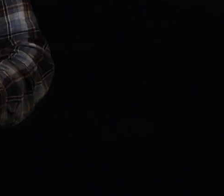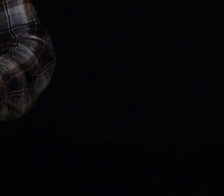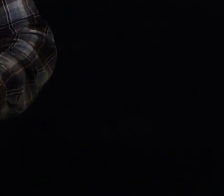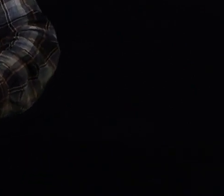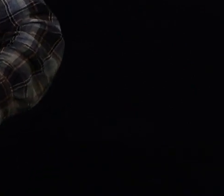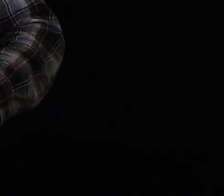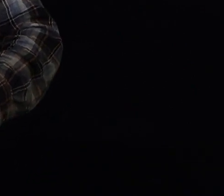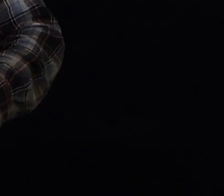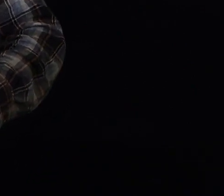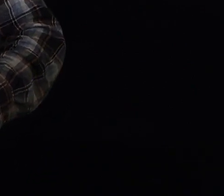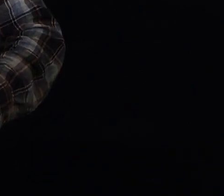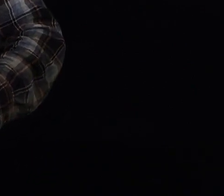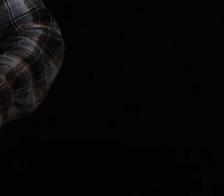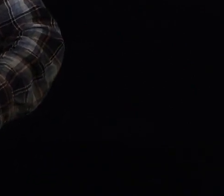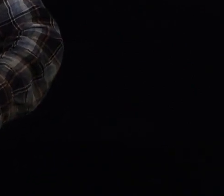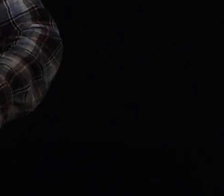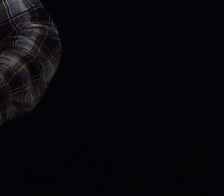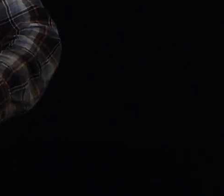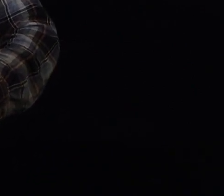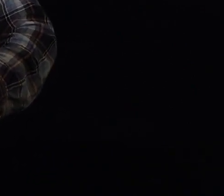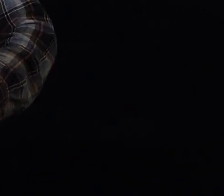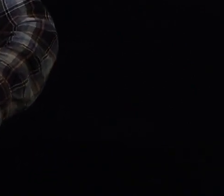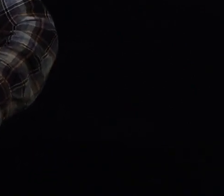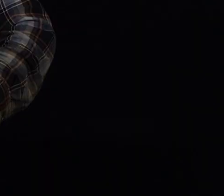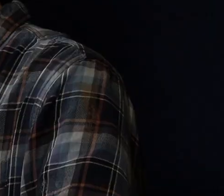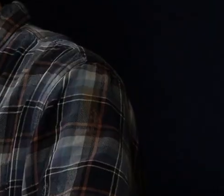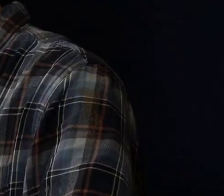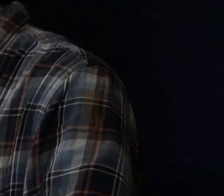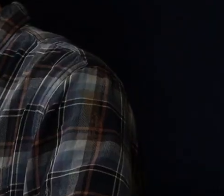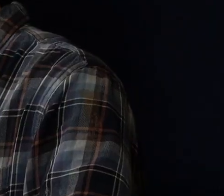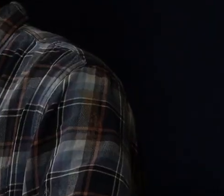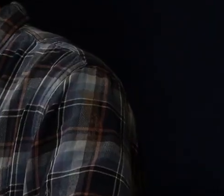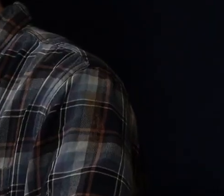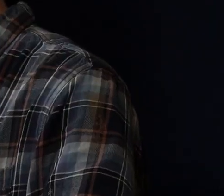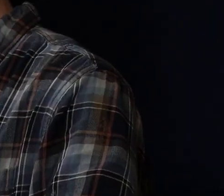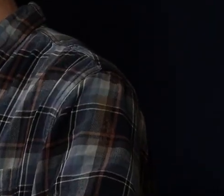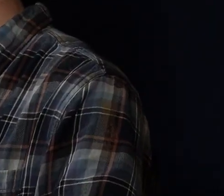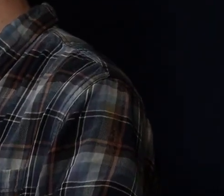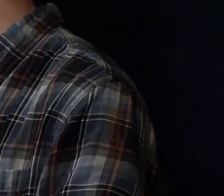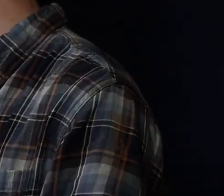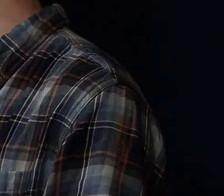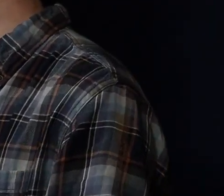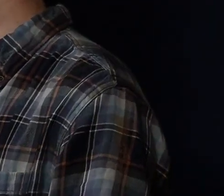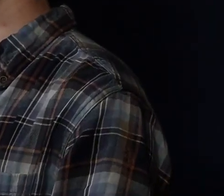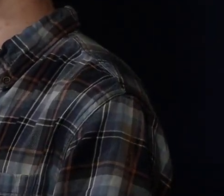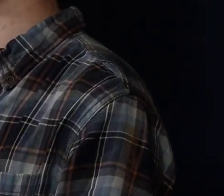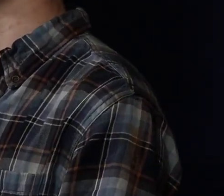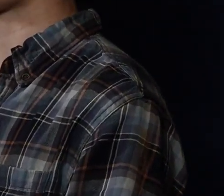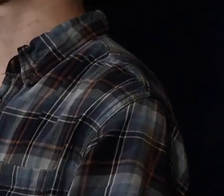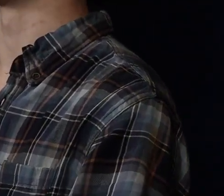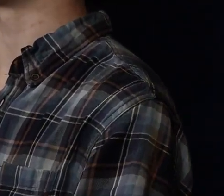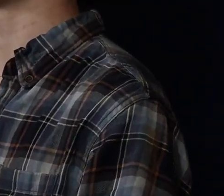class of 2020. It's been an honor serving you as your vice president. I took Wagner's digital media class this year